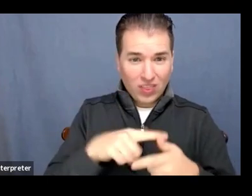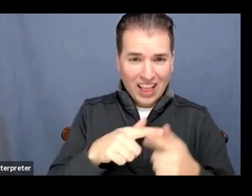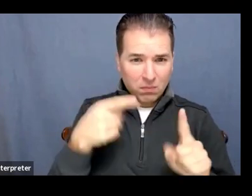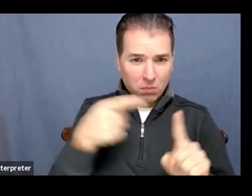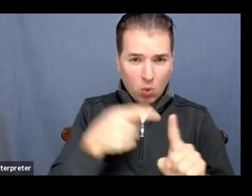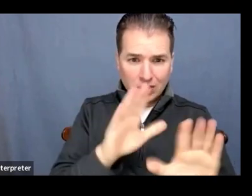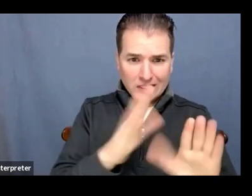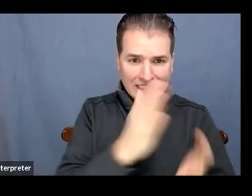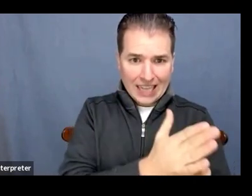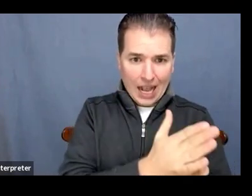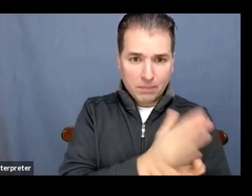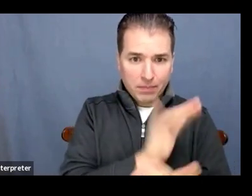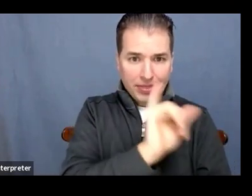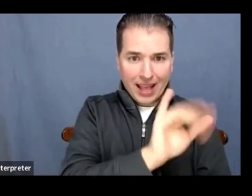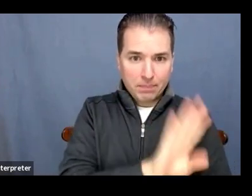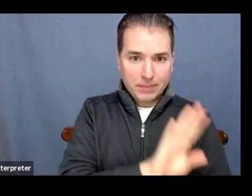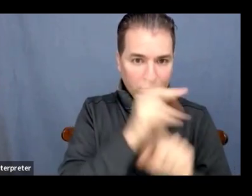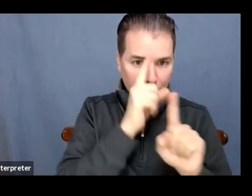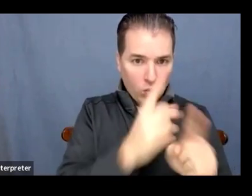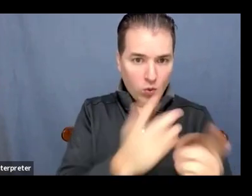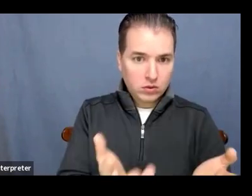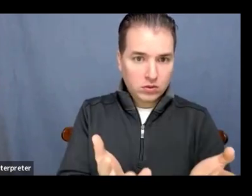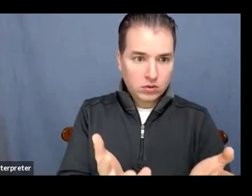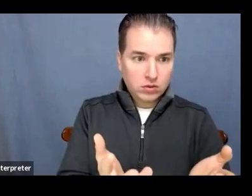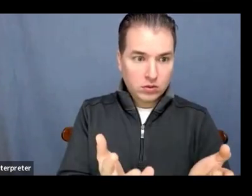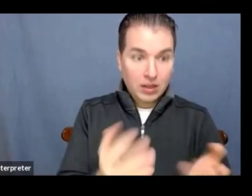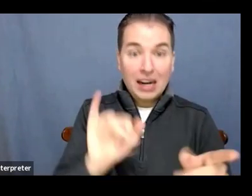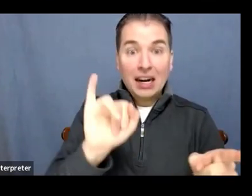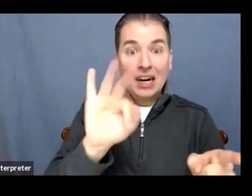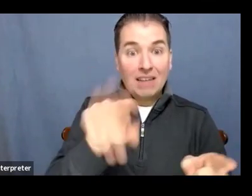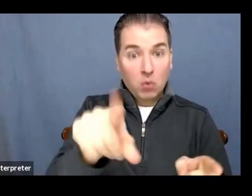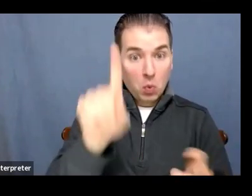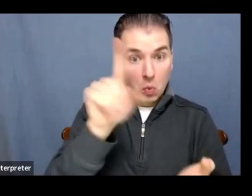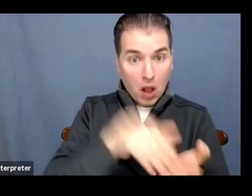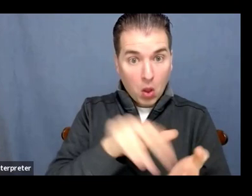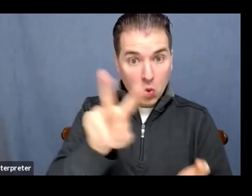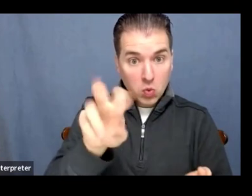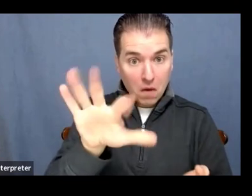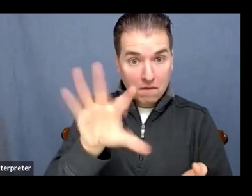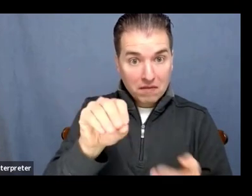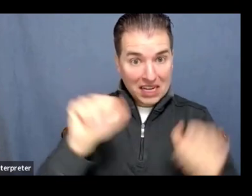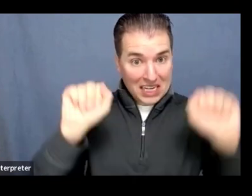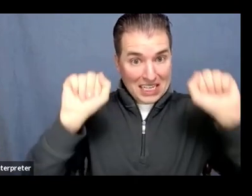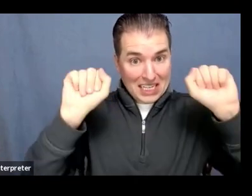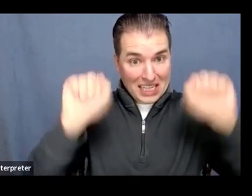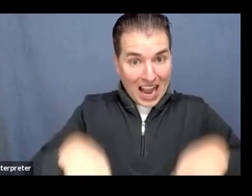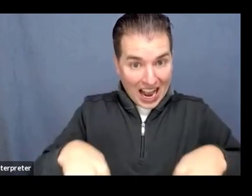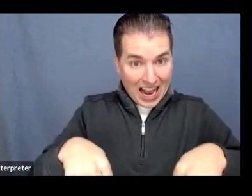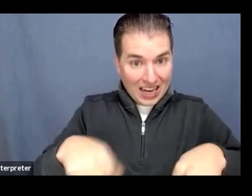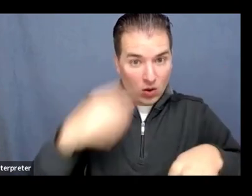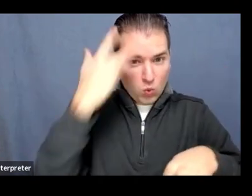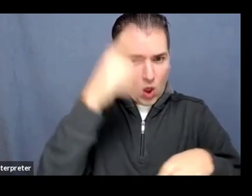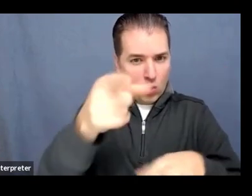of math here to ascertain whether 1,250 customers in my target